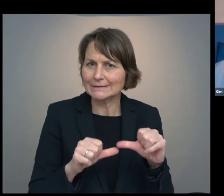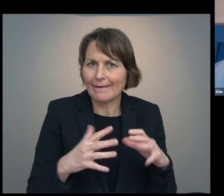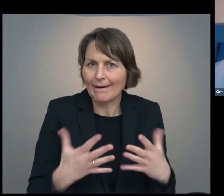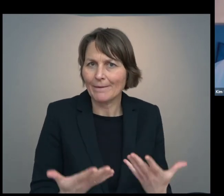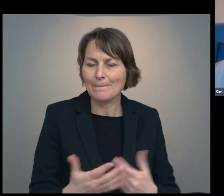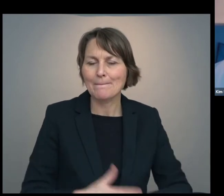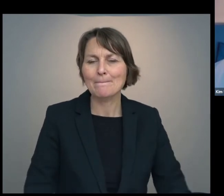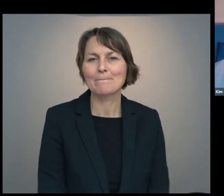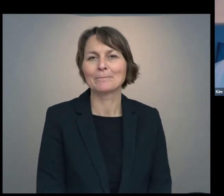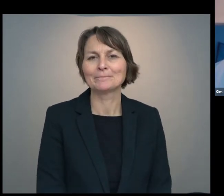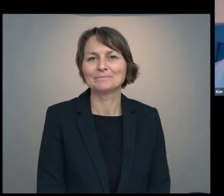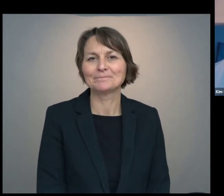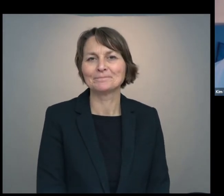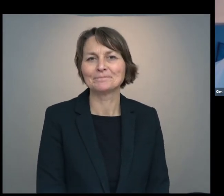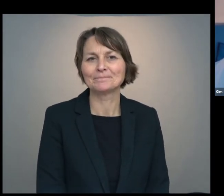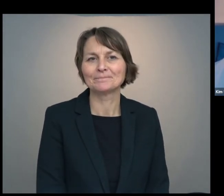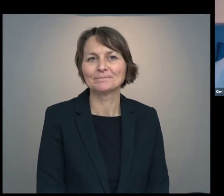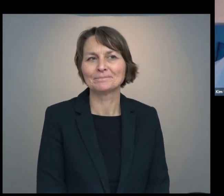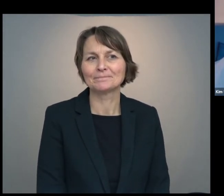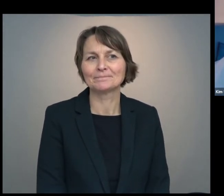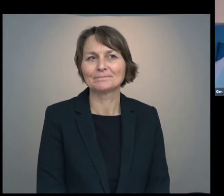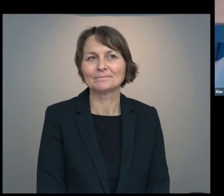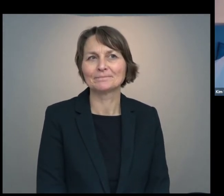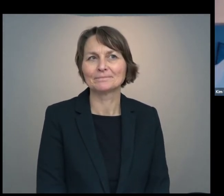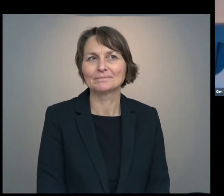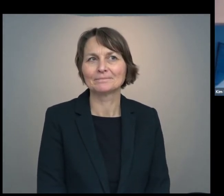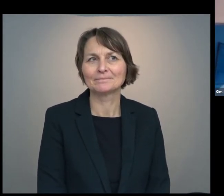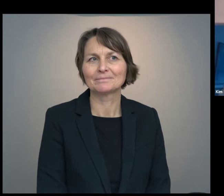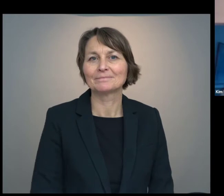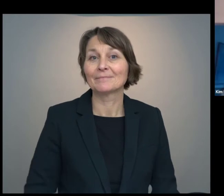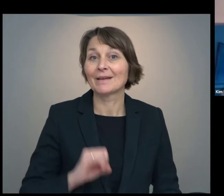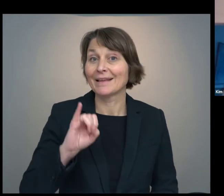I guess that's one for you, Ilham.